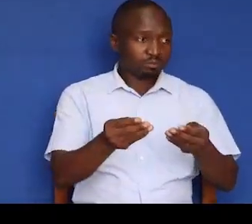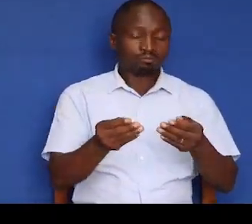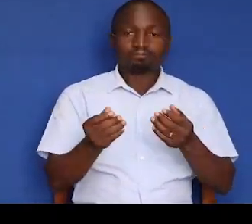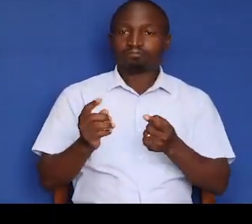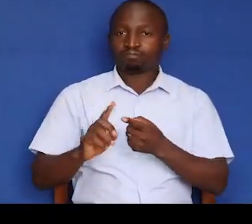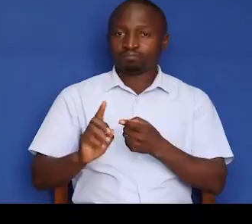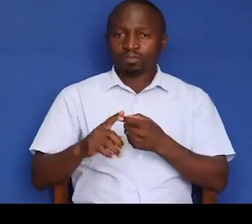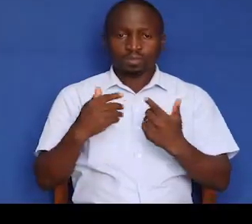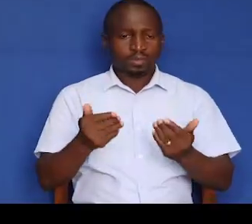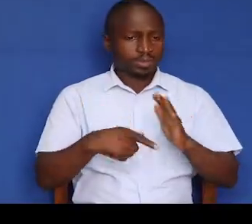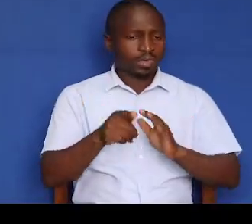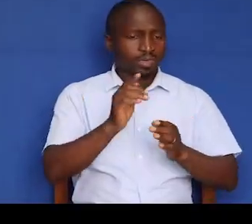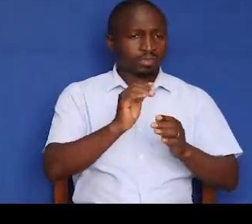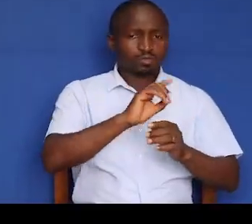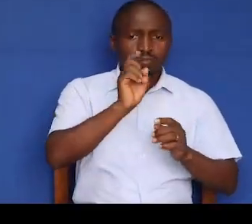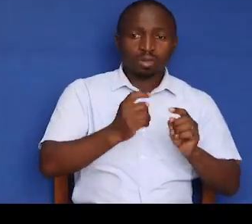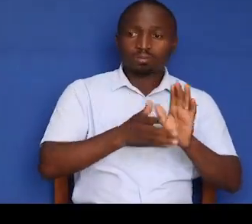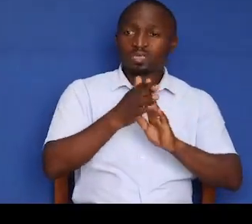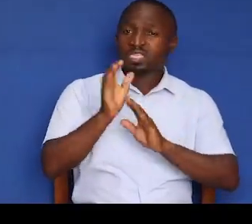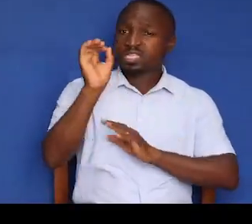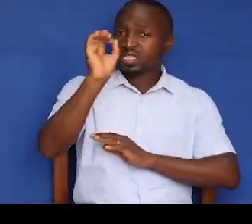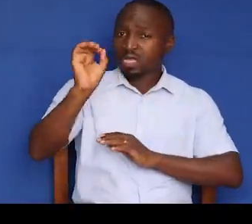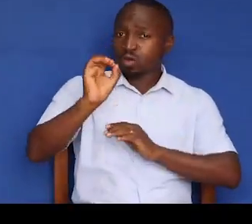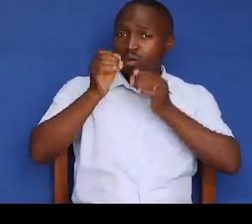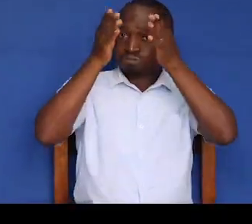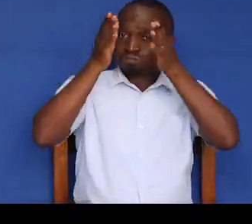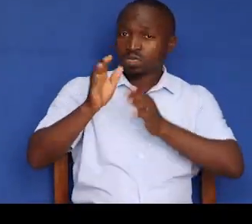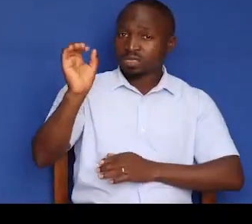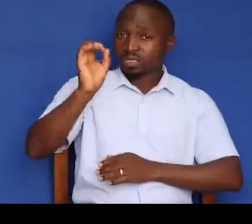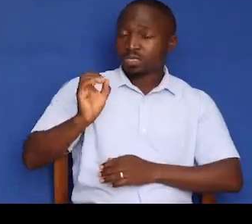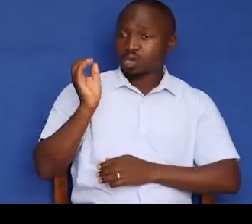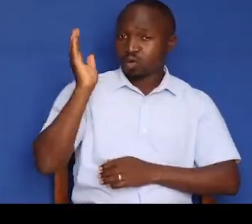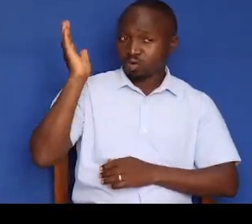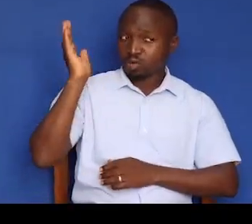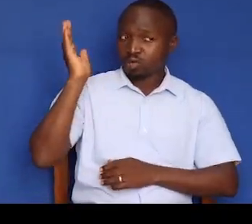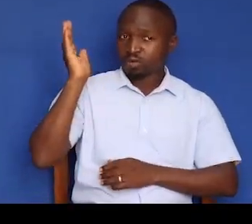output level, when you see your question, at 0 output level,